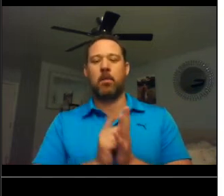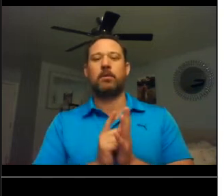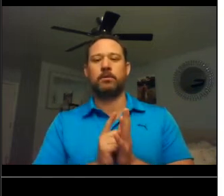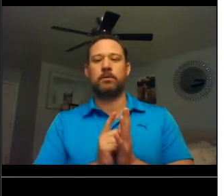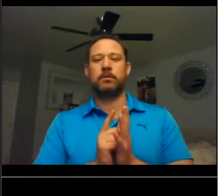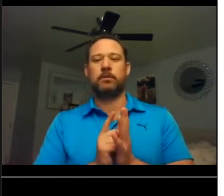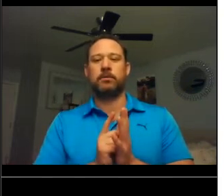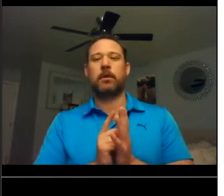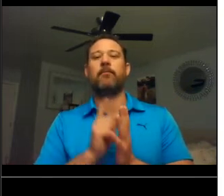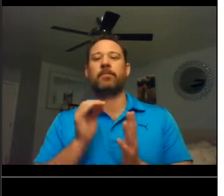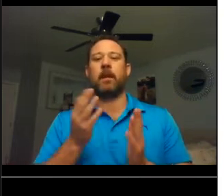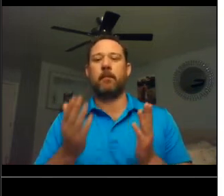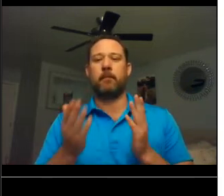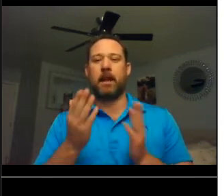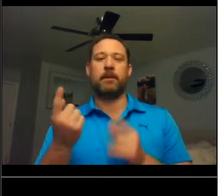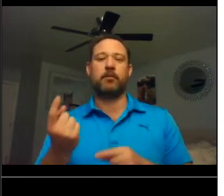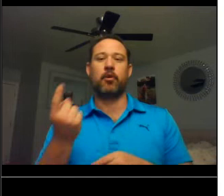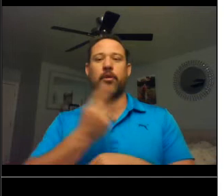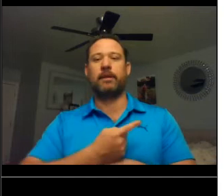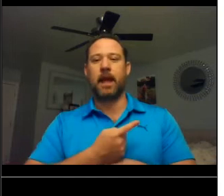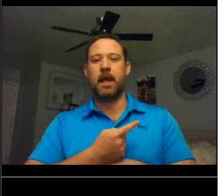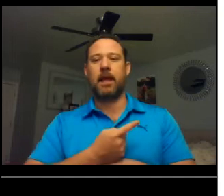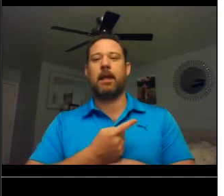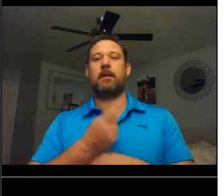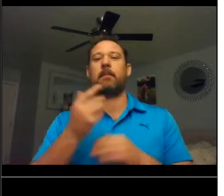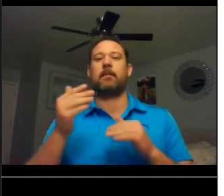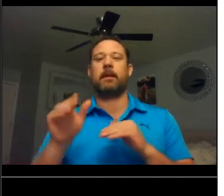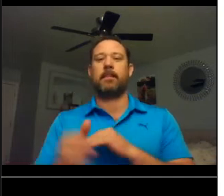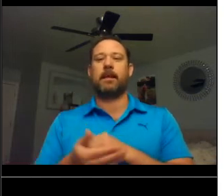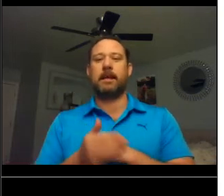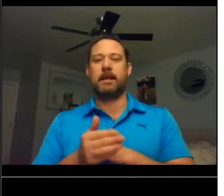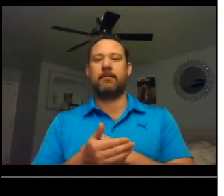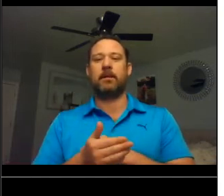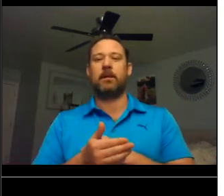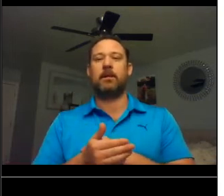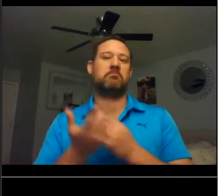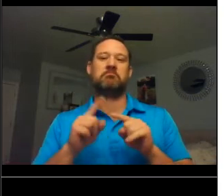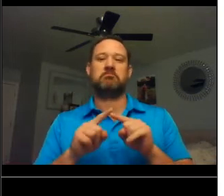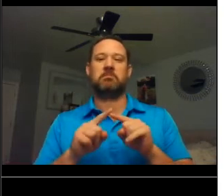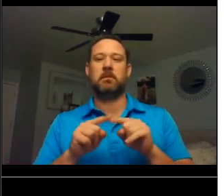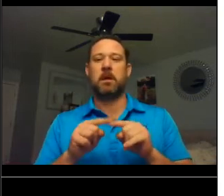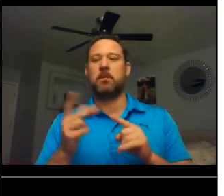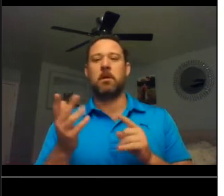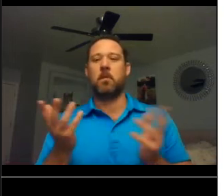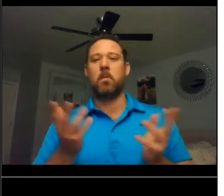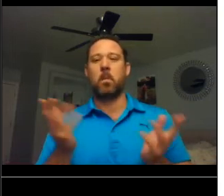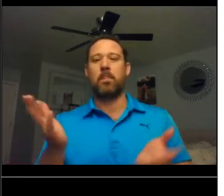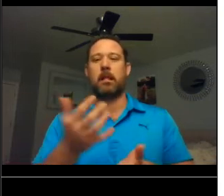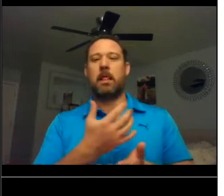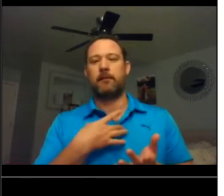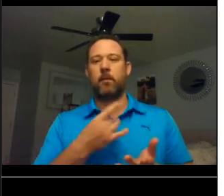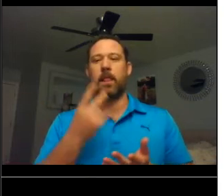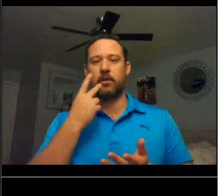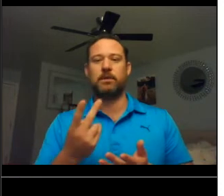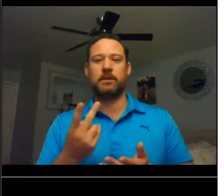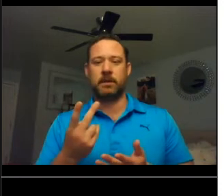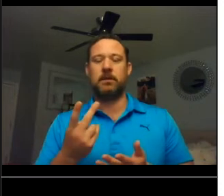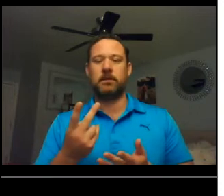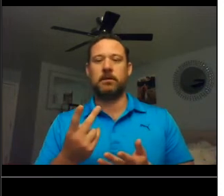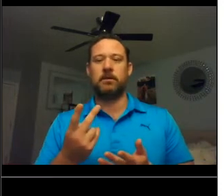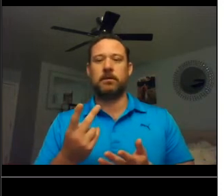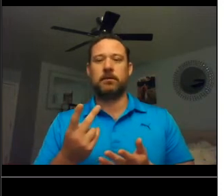be during the day, they may also be in the evening. It's really dependent on what the collective would like to see. And then those